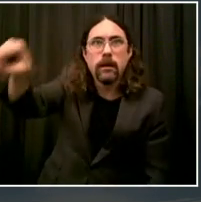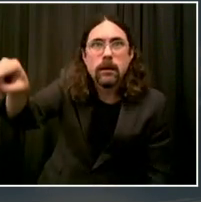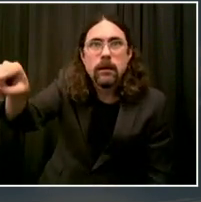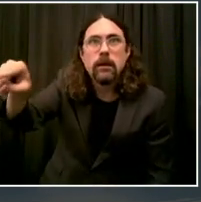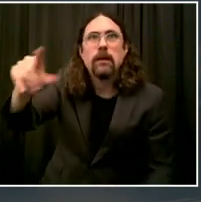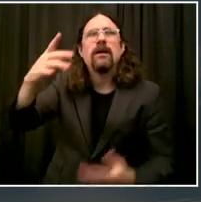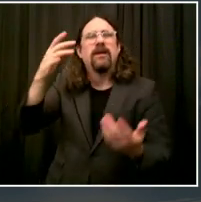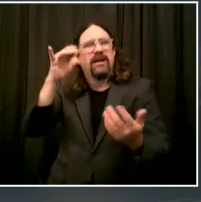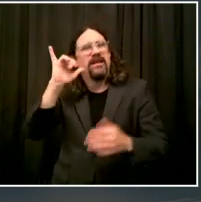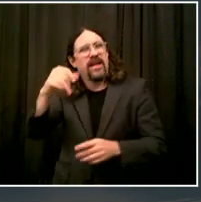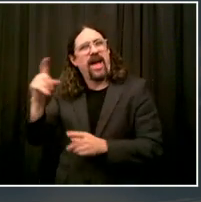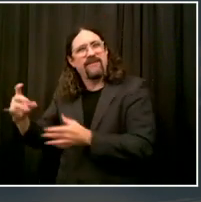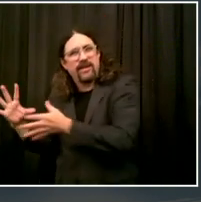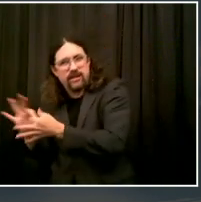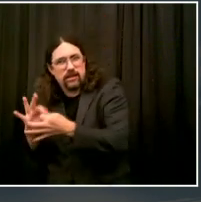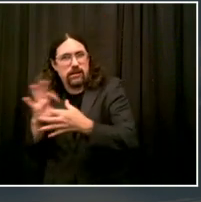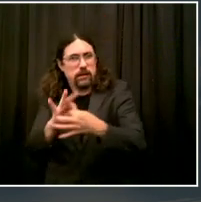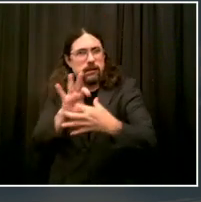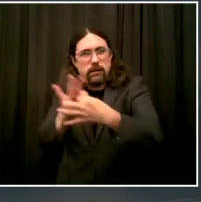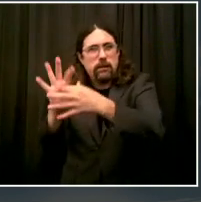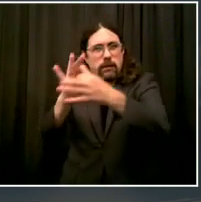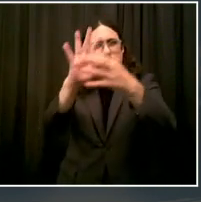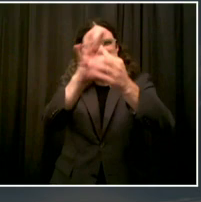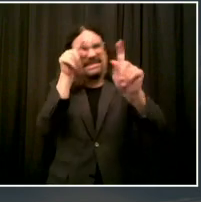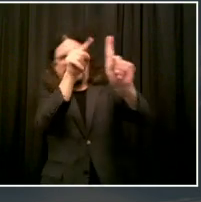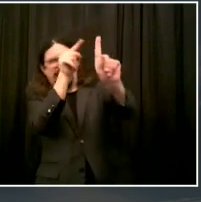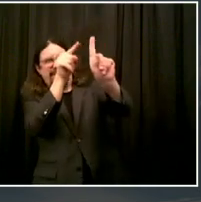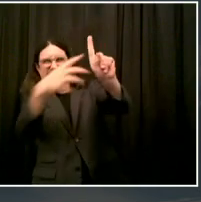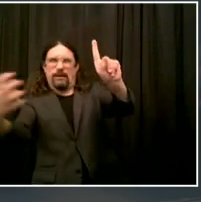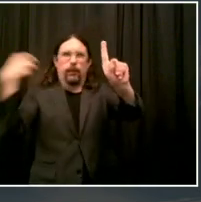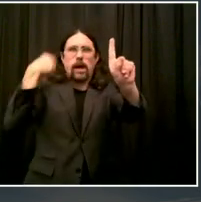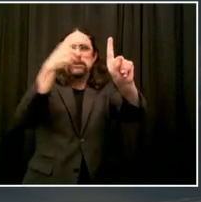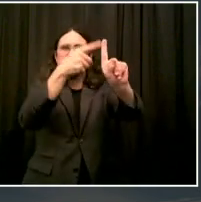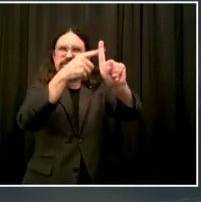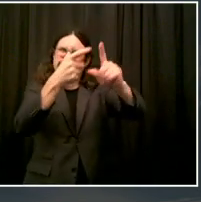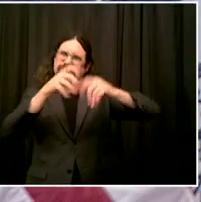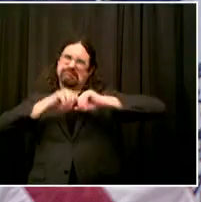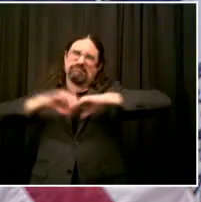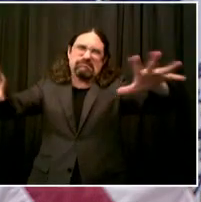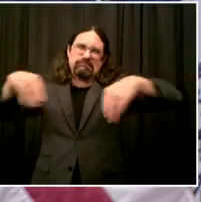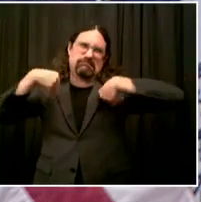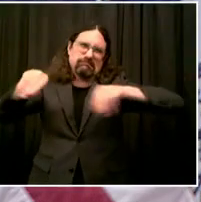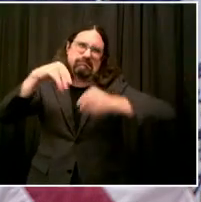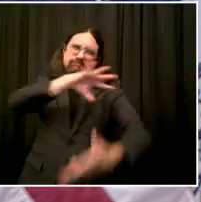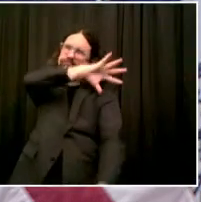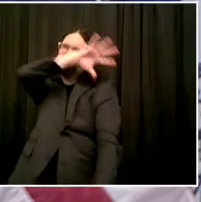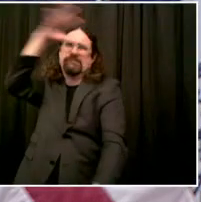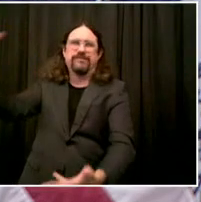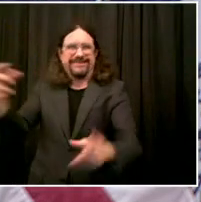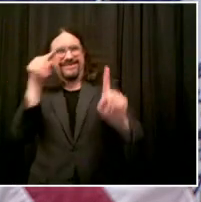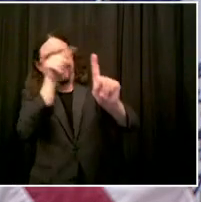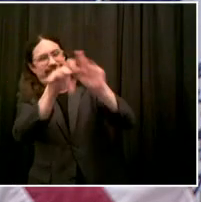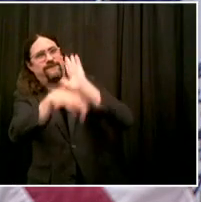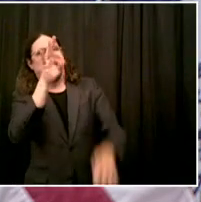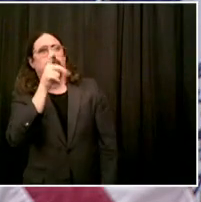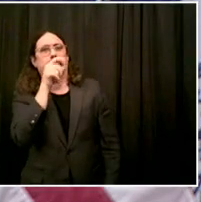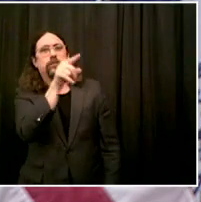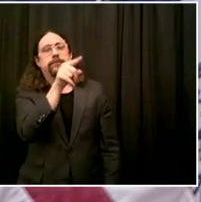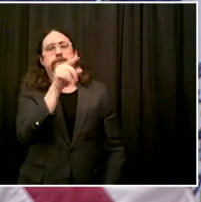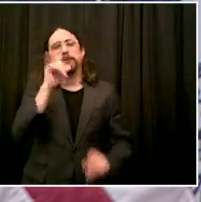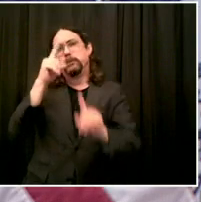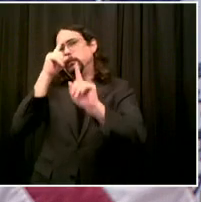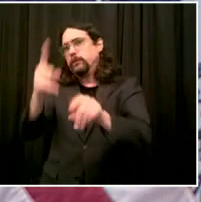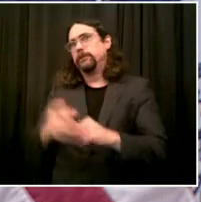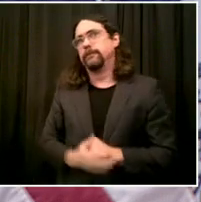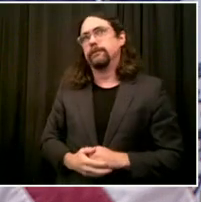of medium to large scale, into the city of New York. Okay, thanks very much, Sheriff. And we'll certainly make sure if